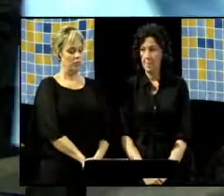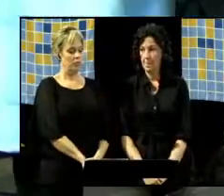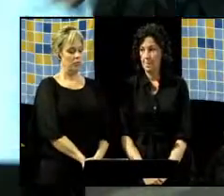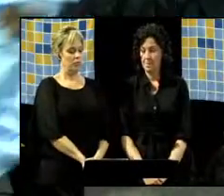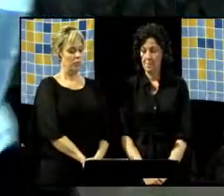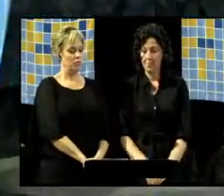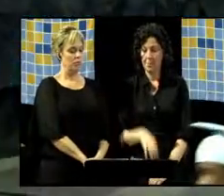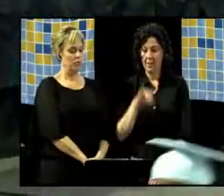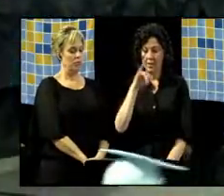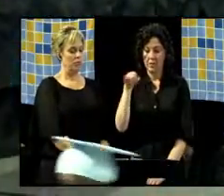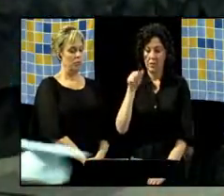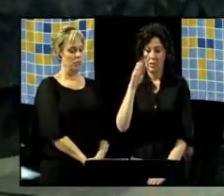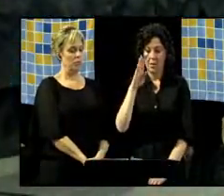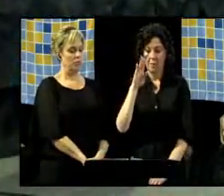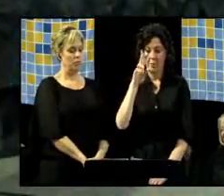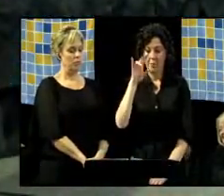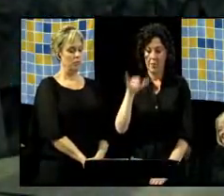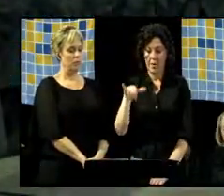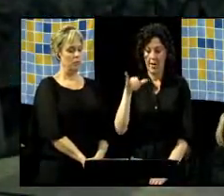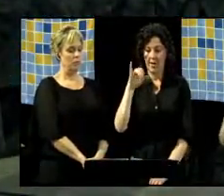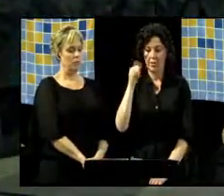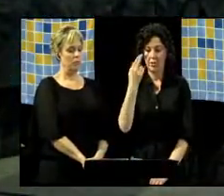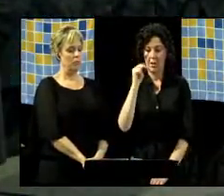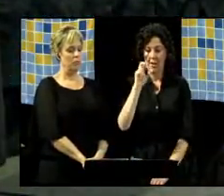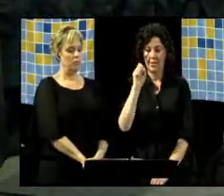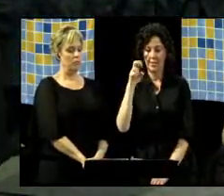Jabari Antoine Johnson.